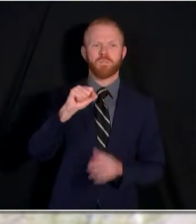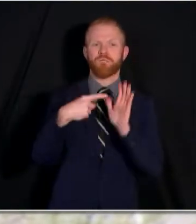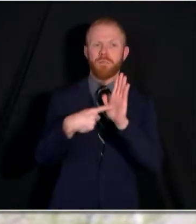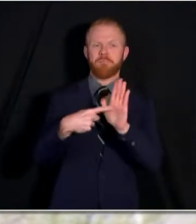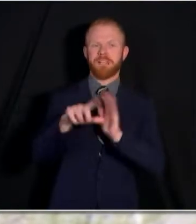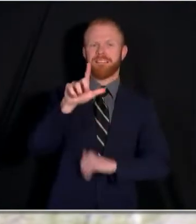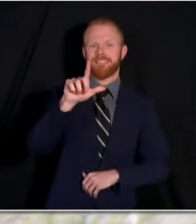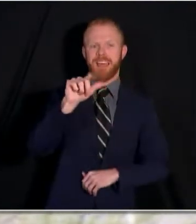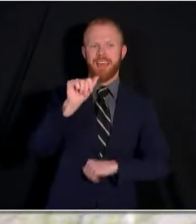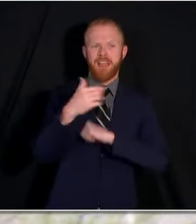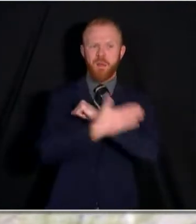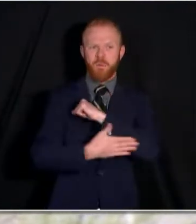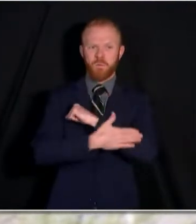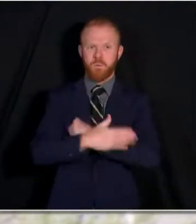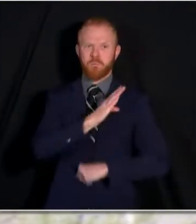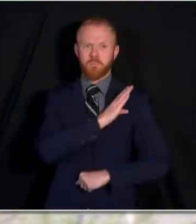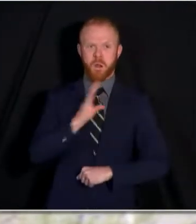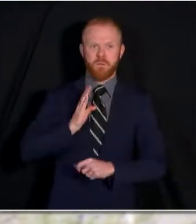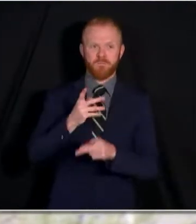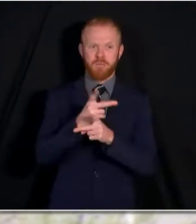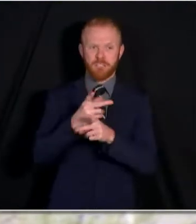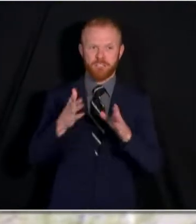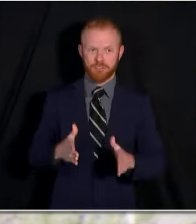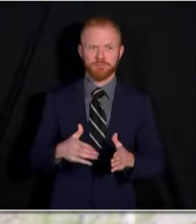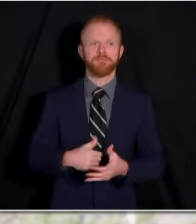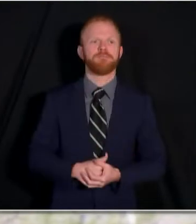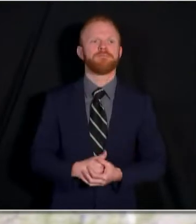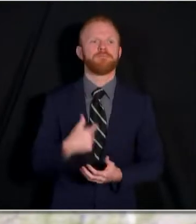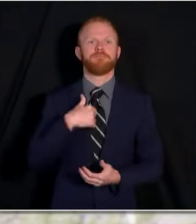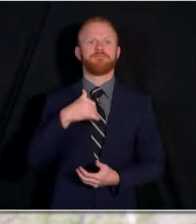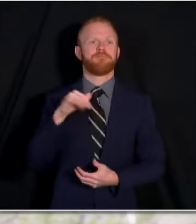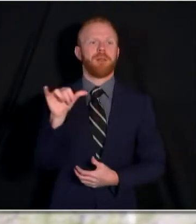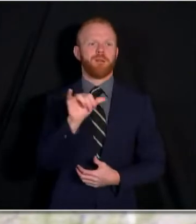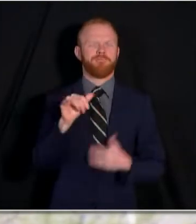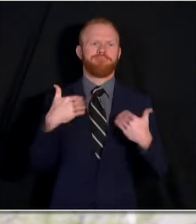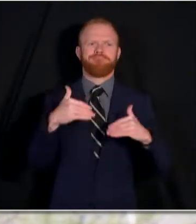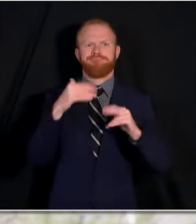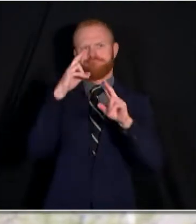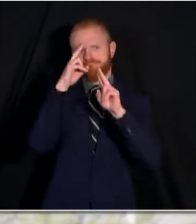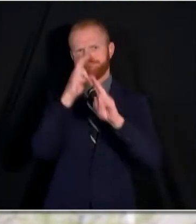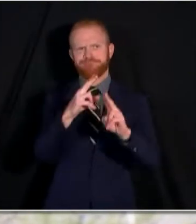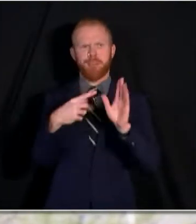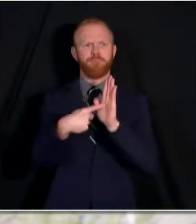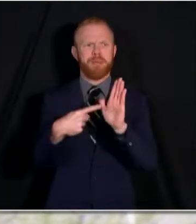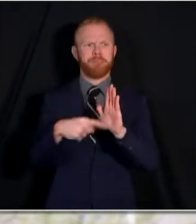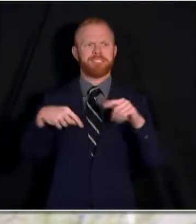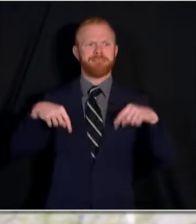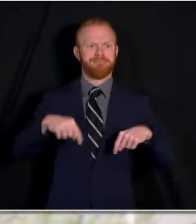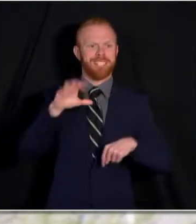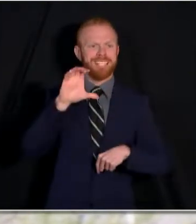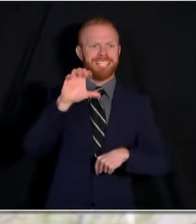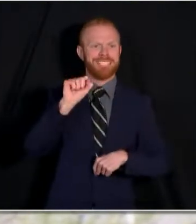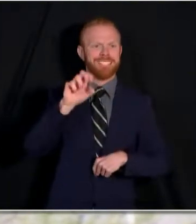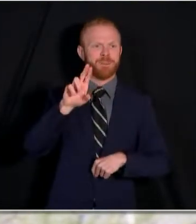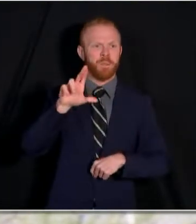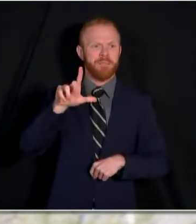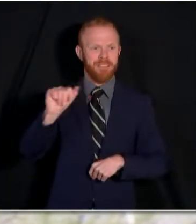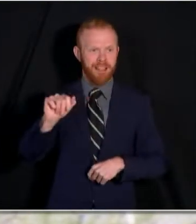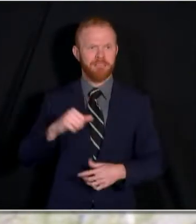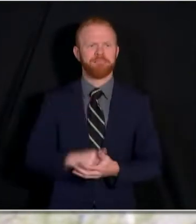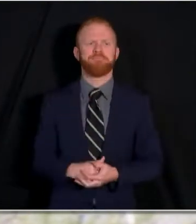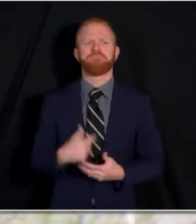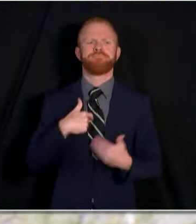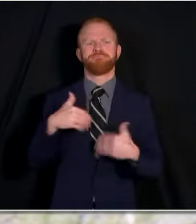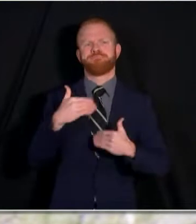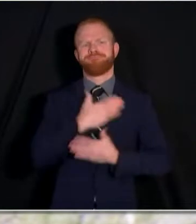the distinction and honor to also represent this great campus here at Cal State Los Angeles. I'm so pleased and honored to be here today